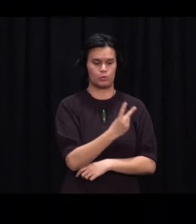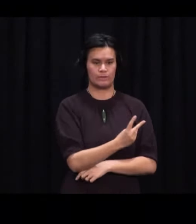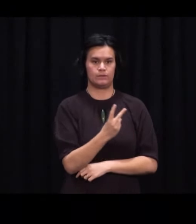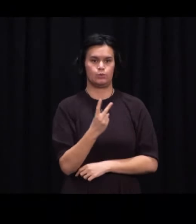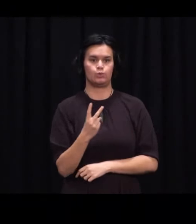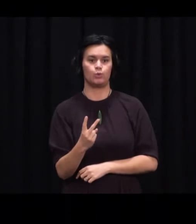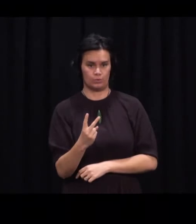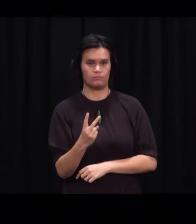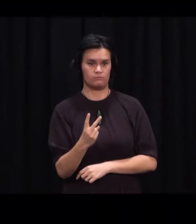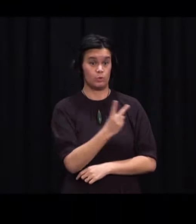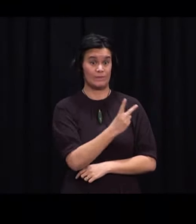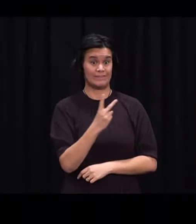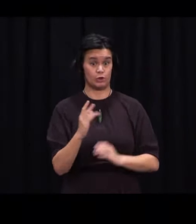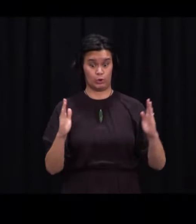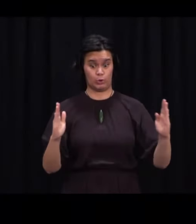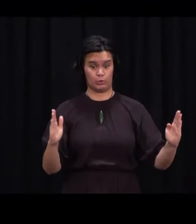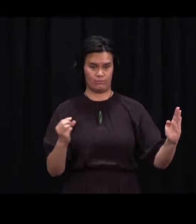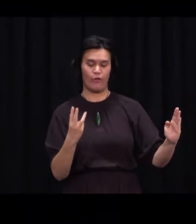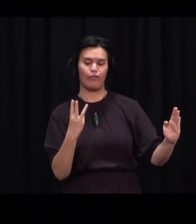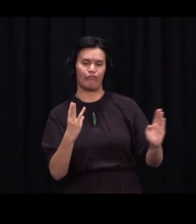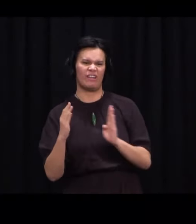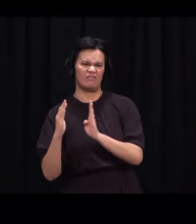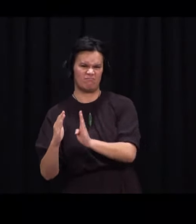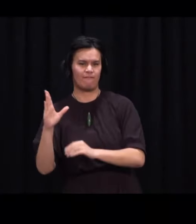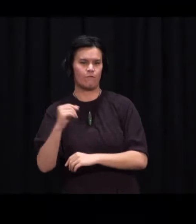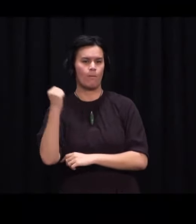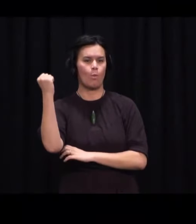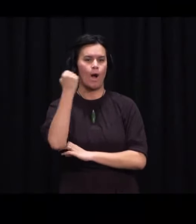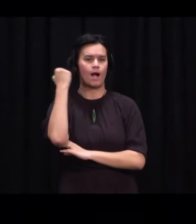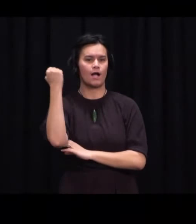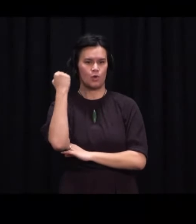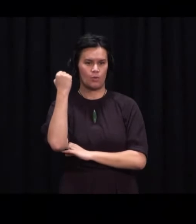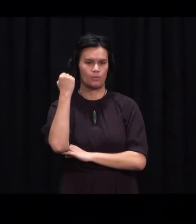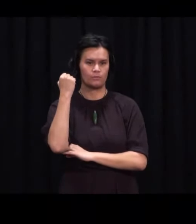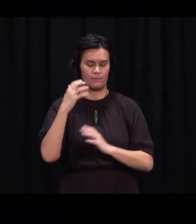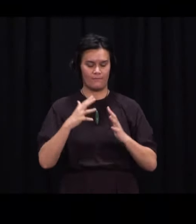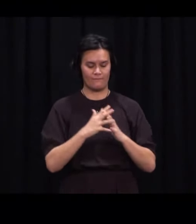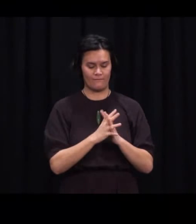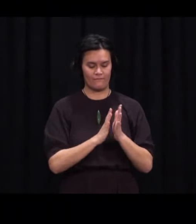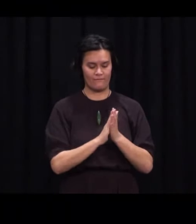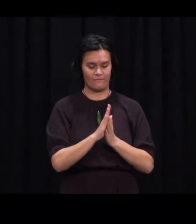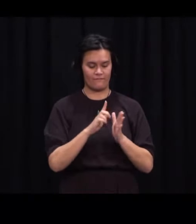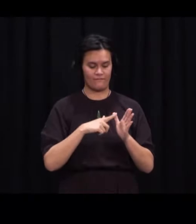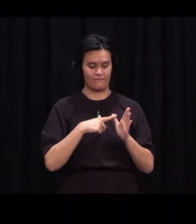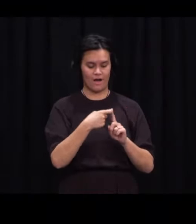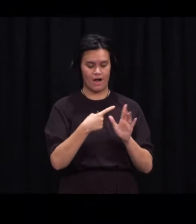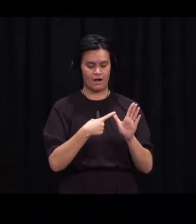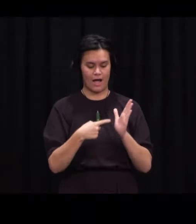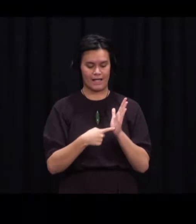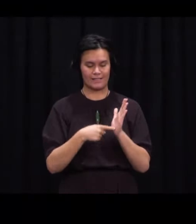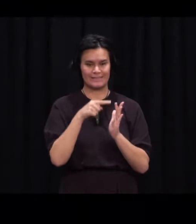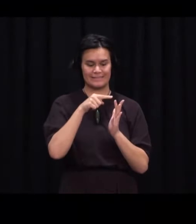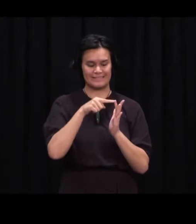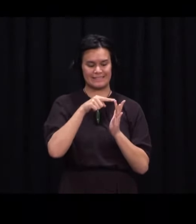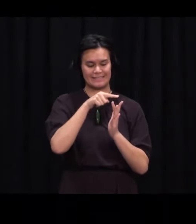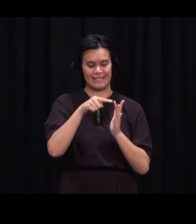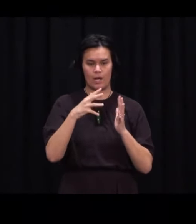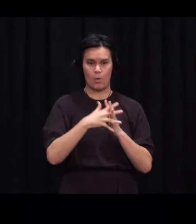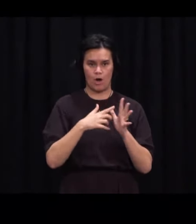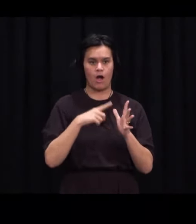which are in Whakatiwai in the Hauraki area, and the remainder in Auckland. Just a brief recap for